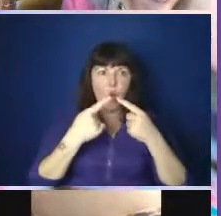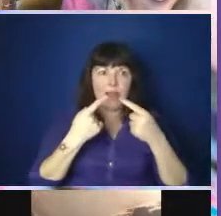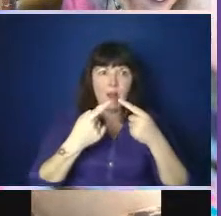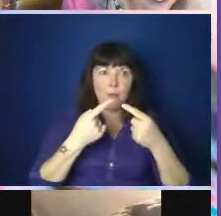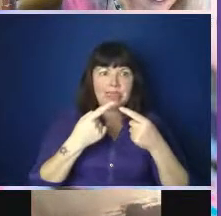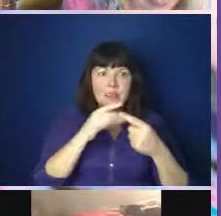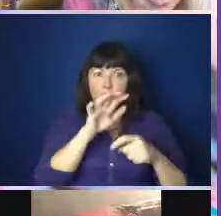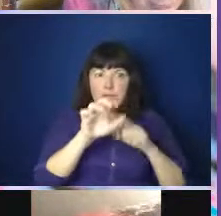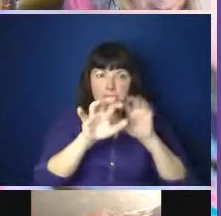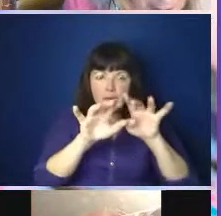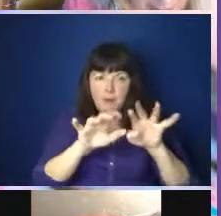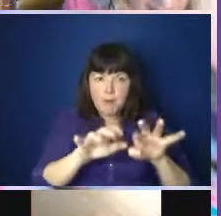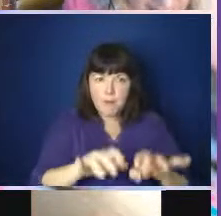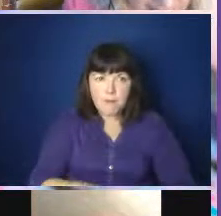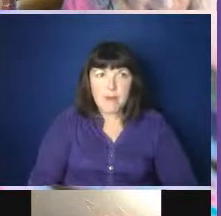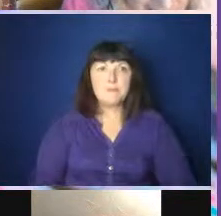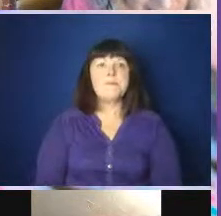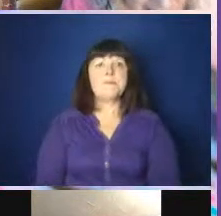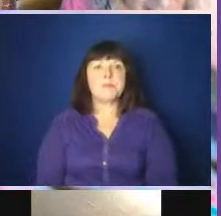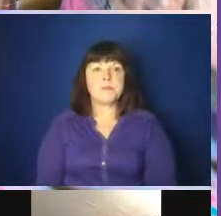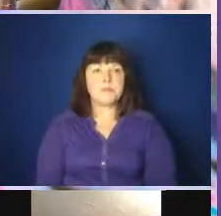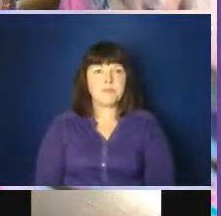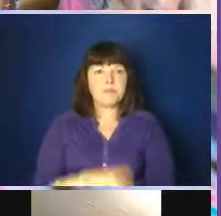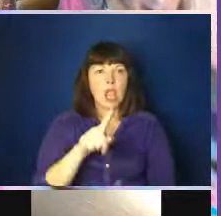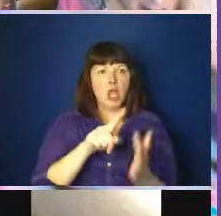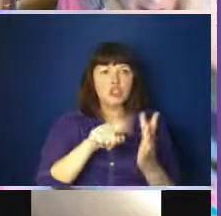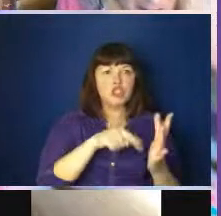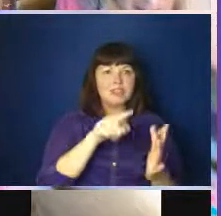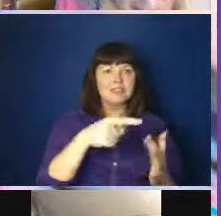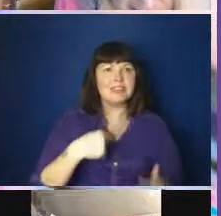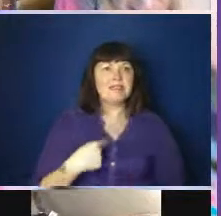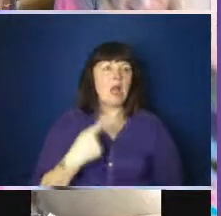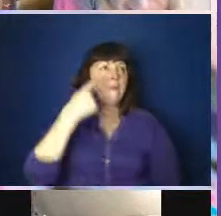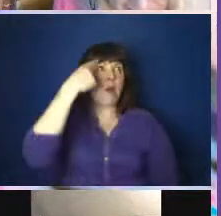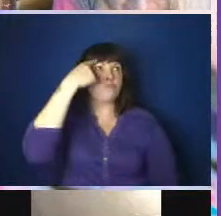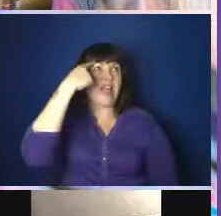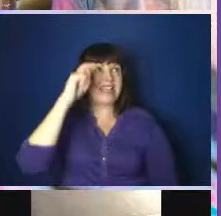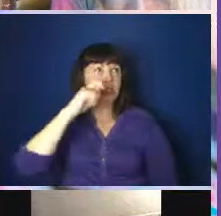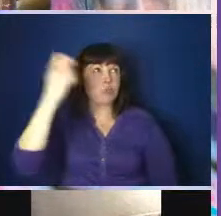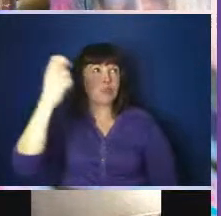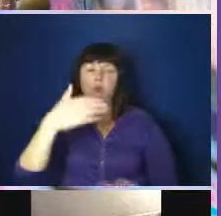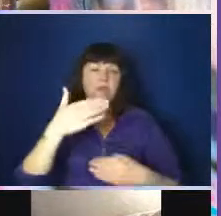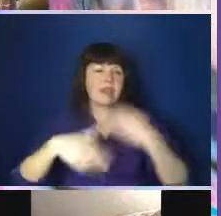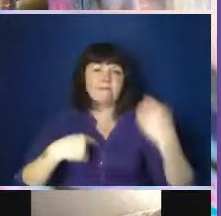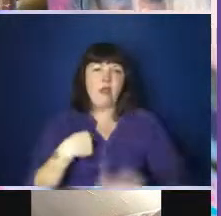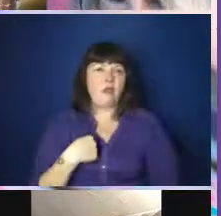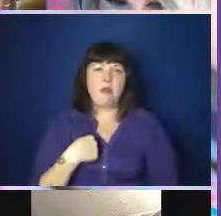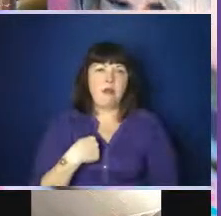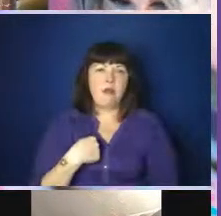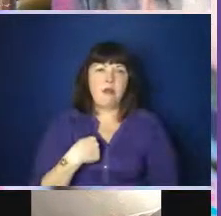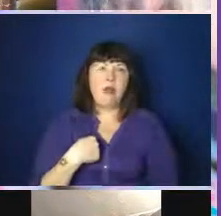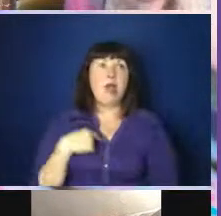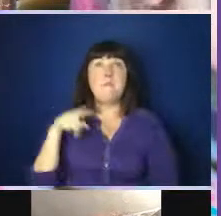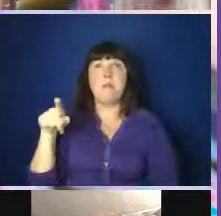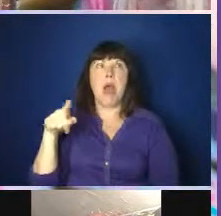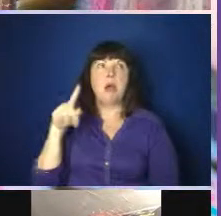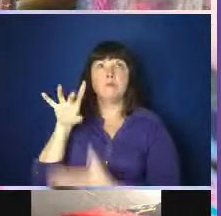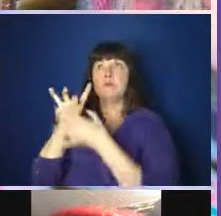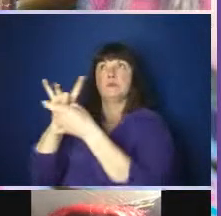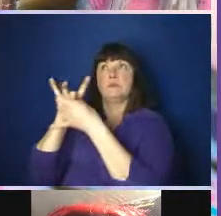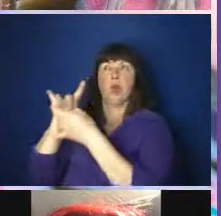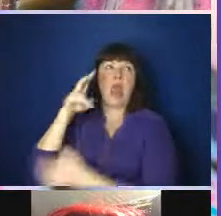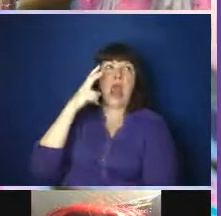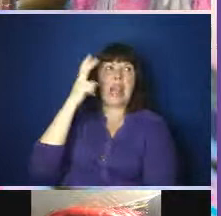Justin, my brain never switches off. Oh my goodness. Thank God it doesn't use electricity.